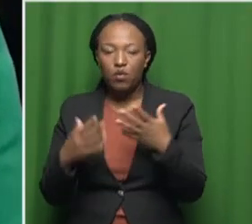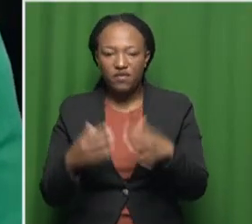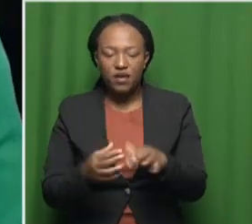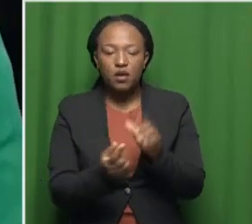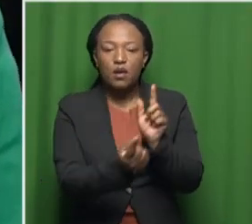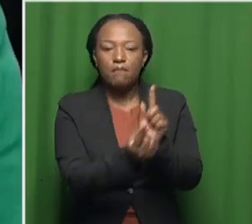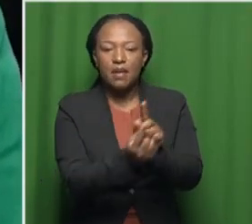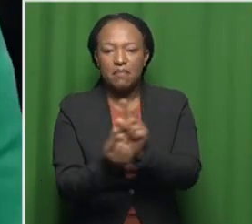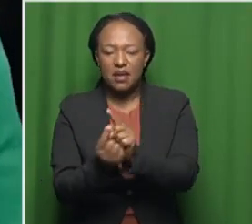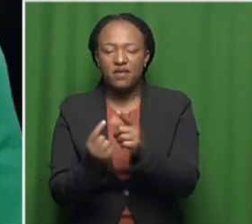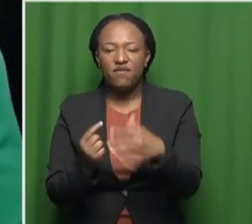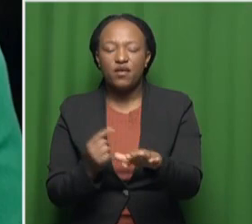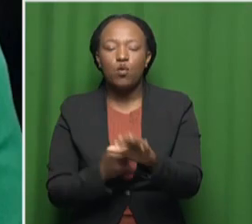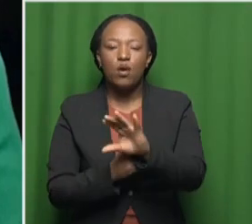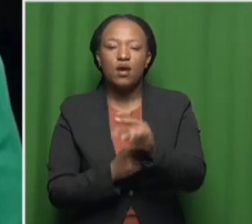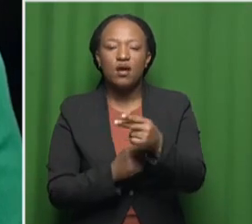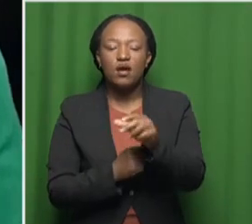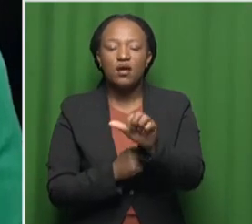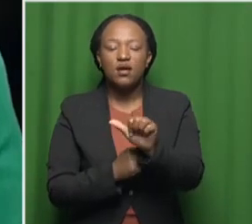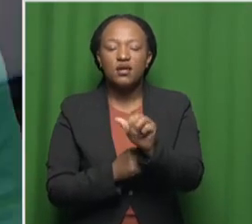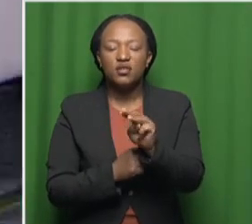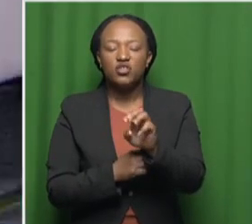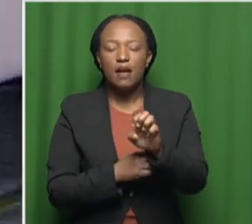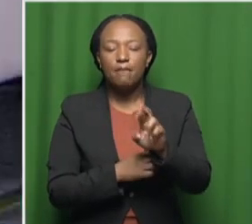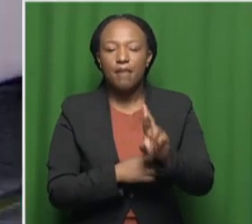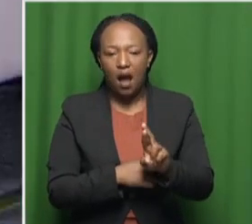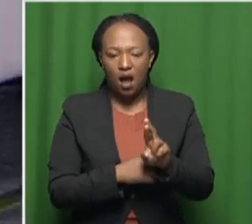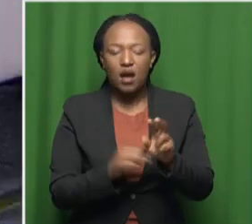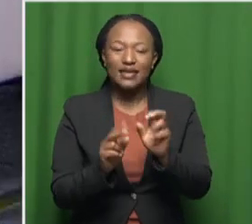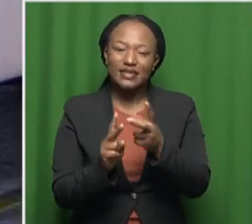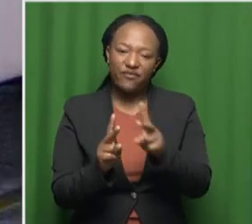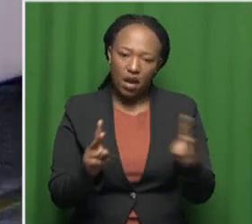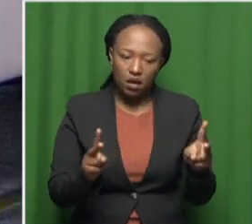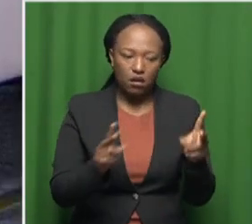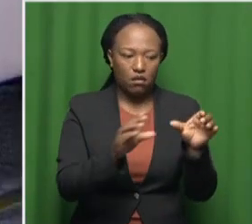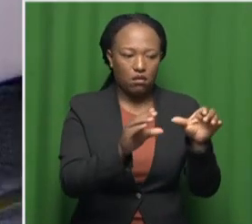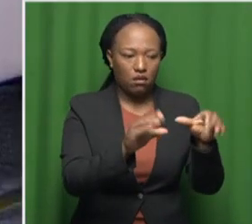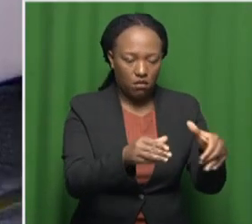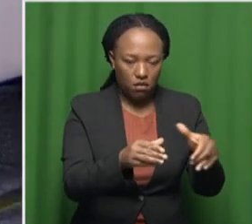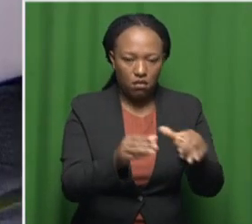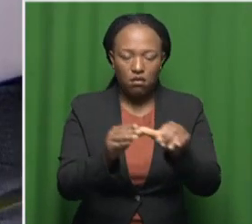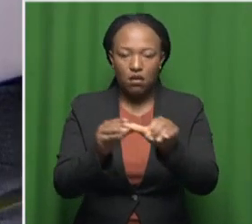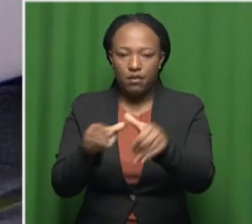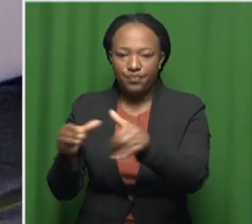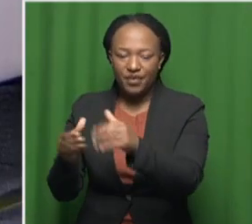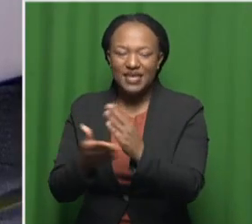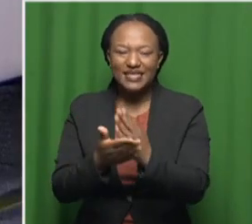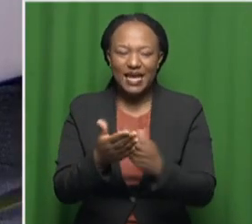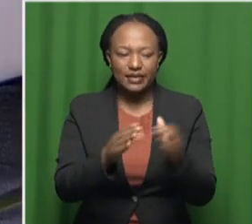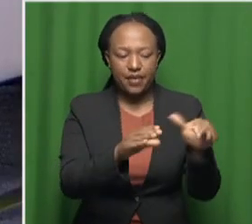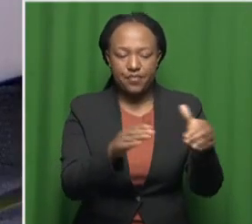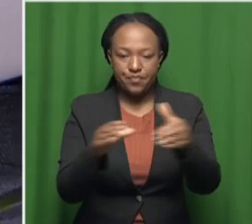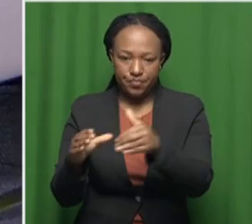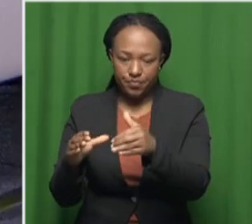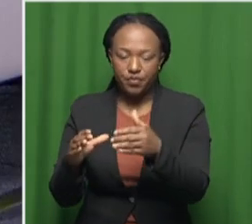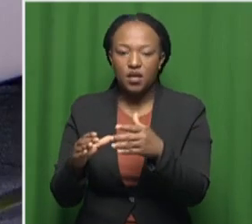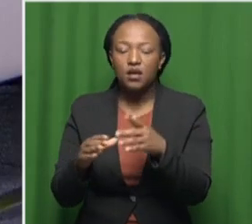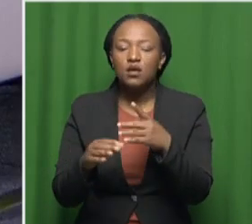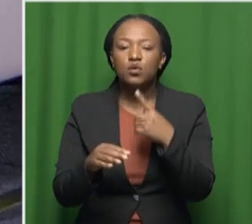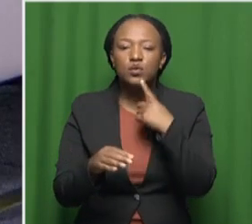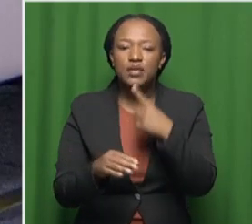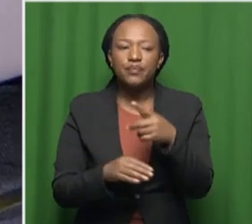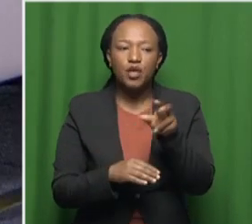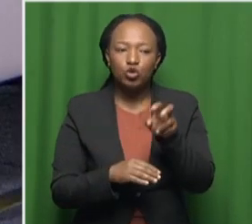terms of the chambers. When they are organized as the different sectors, we're then able to say what are the challenges faced by small businesses in the tourism